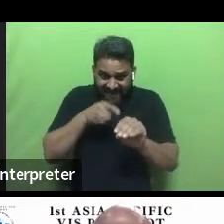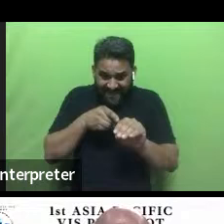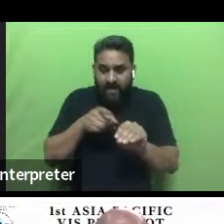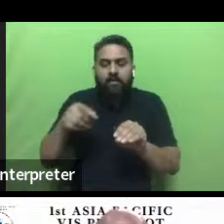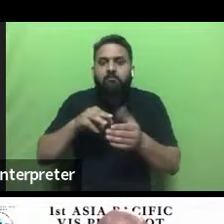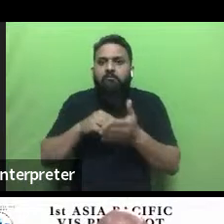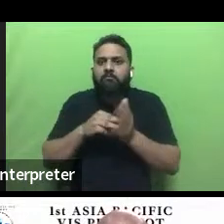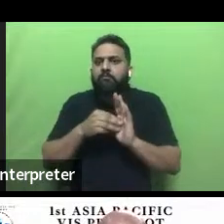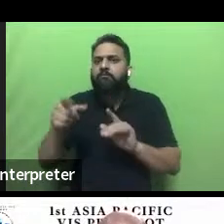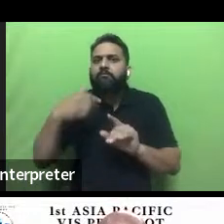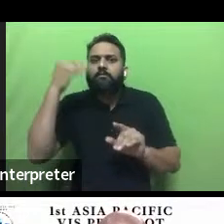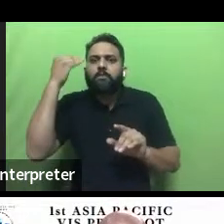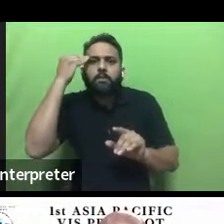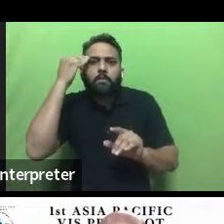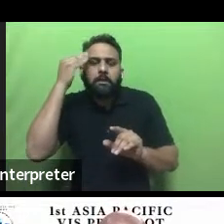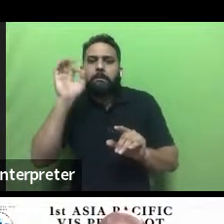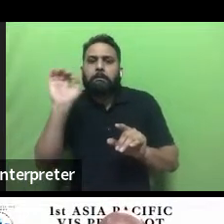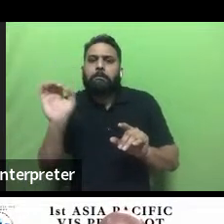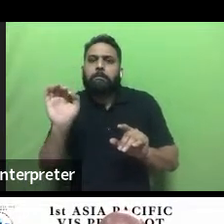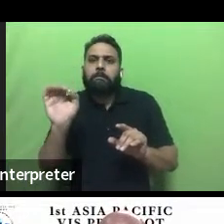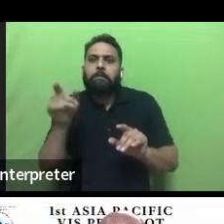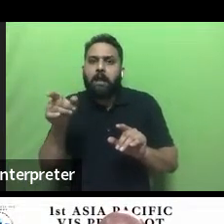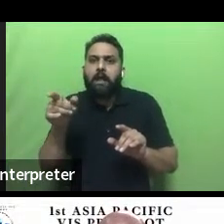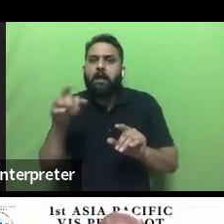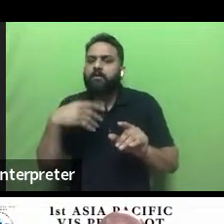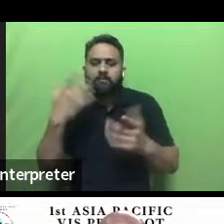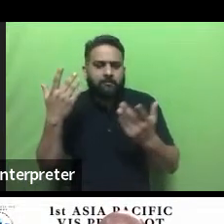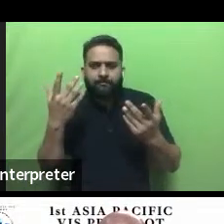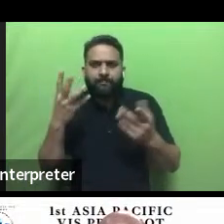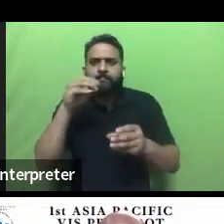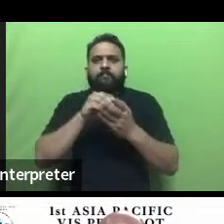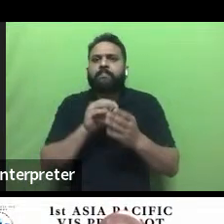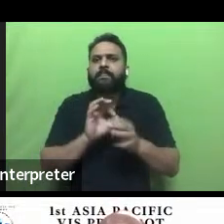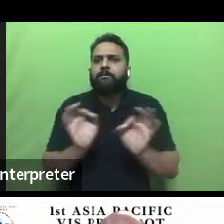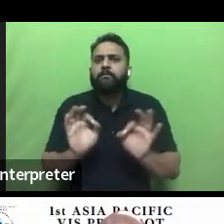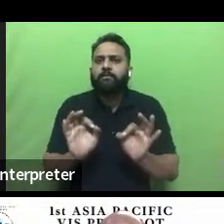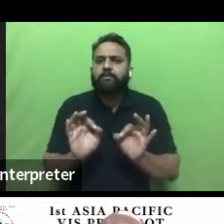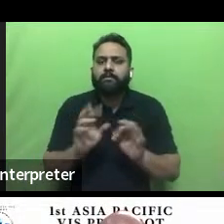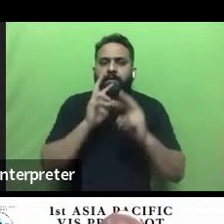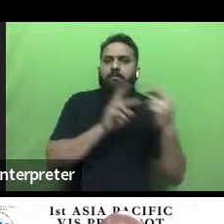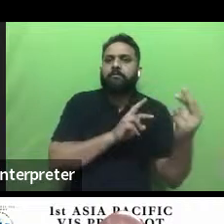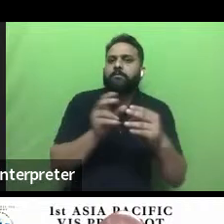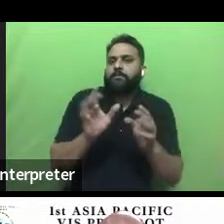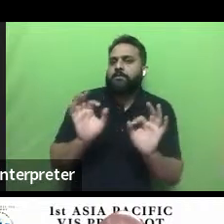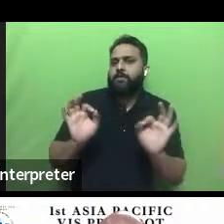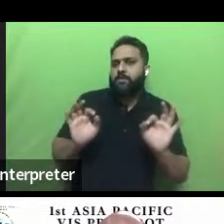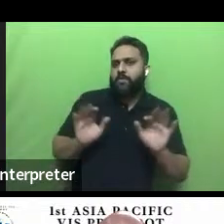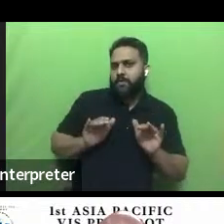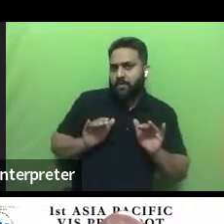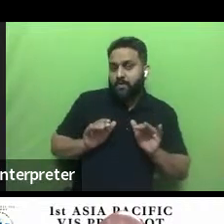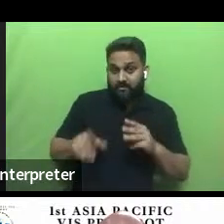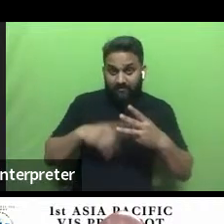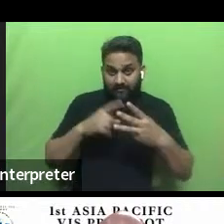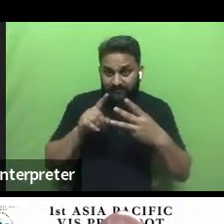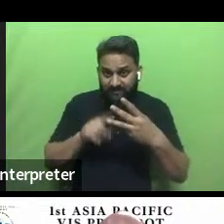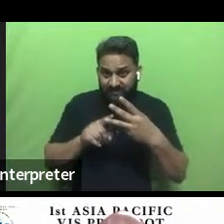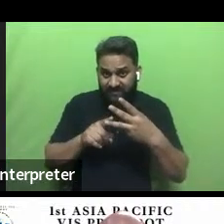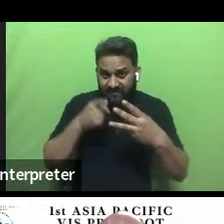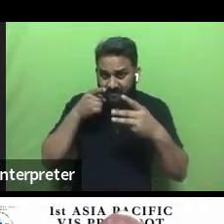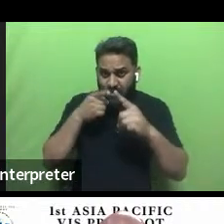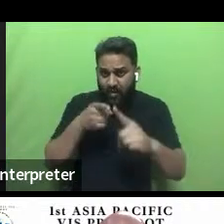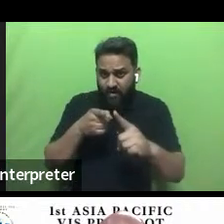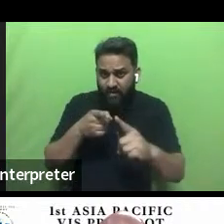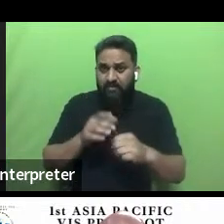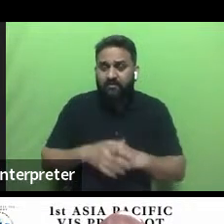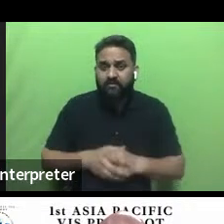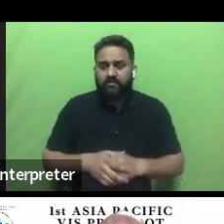which did not exist at the time, cannot be imputed to the respondent. Turning to my third point, it must